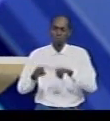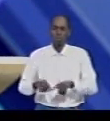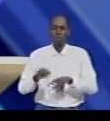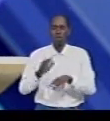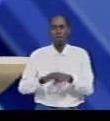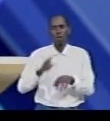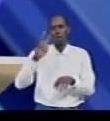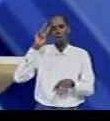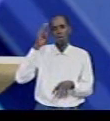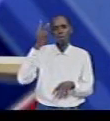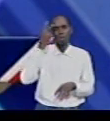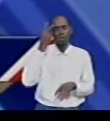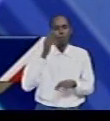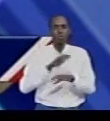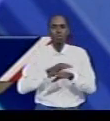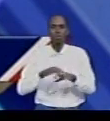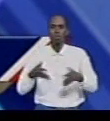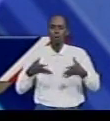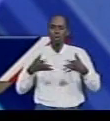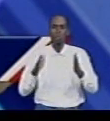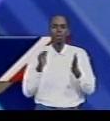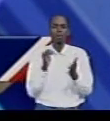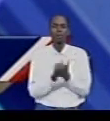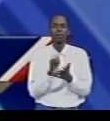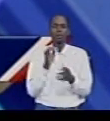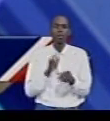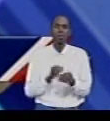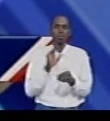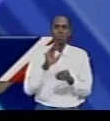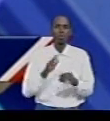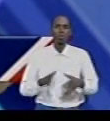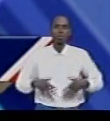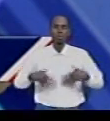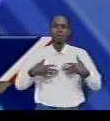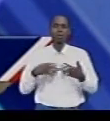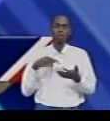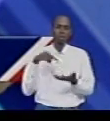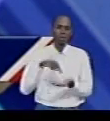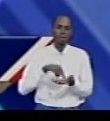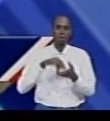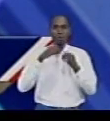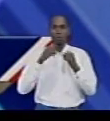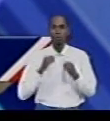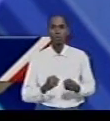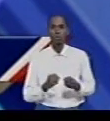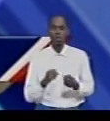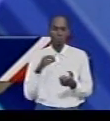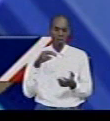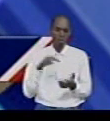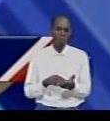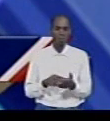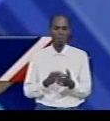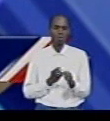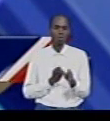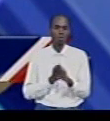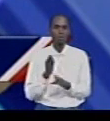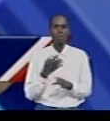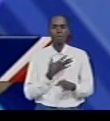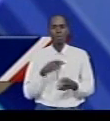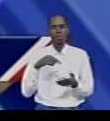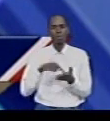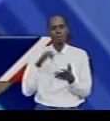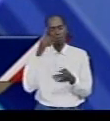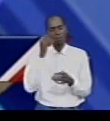misinterpretation. Don't allow that in your life. Stand strong. Stand straight and stand for the